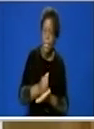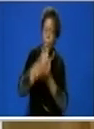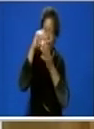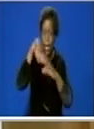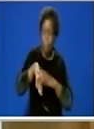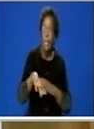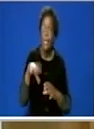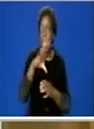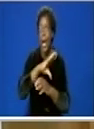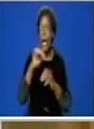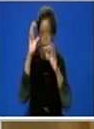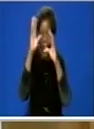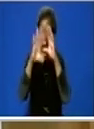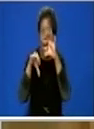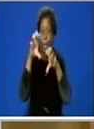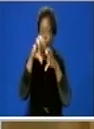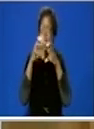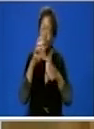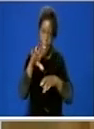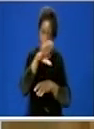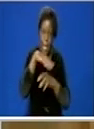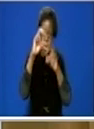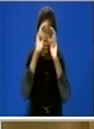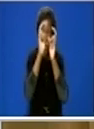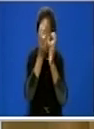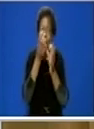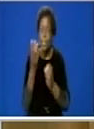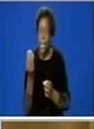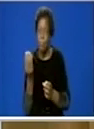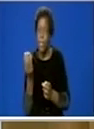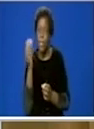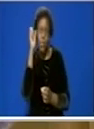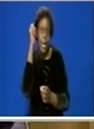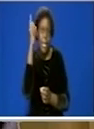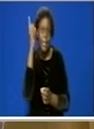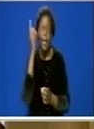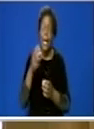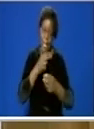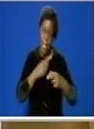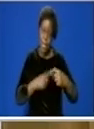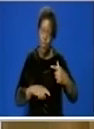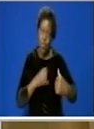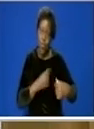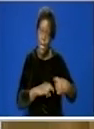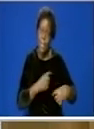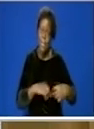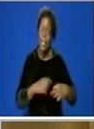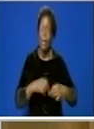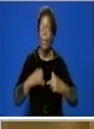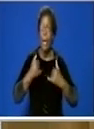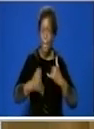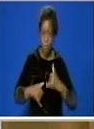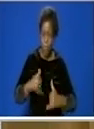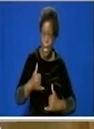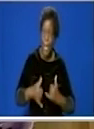going to cover today is a very simple, easy to understand and interesting part of biology. Stay